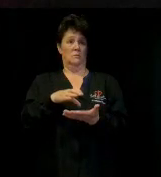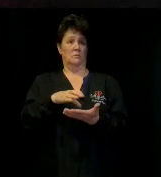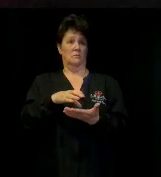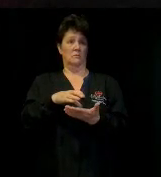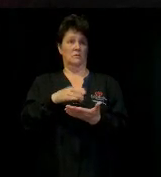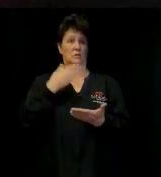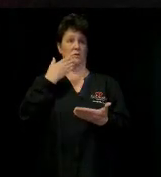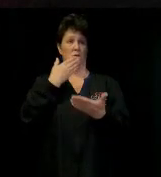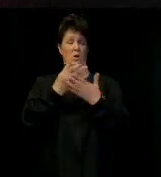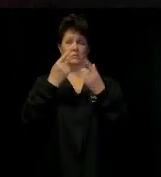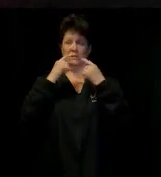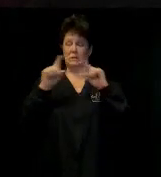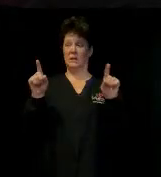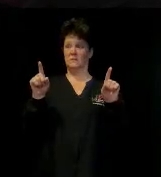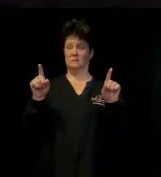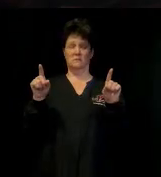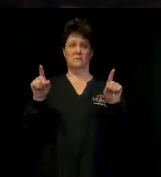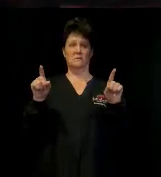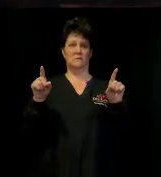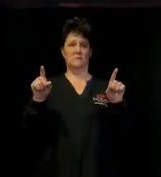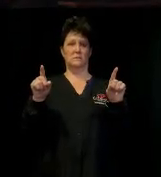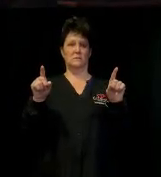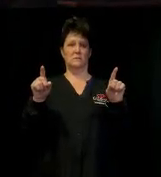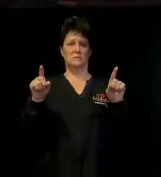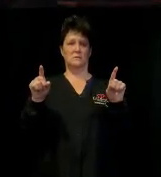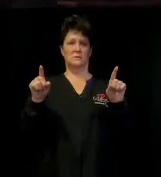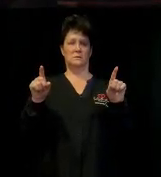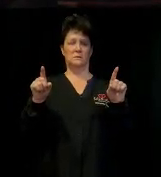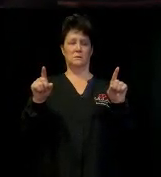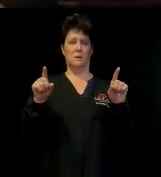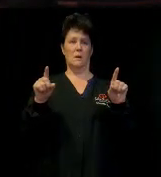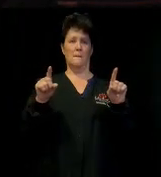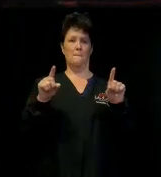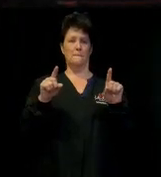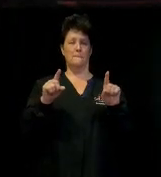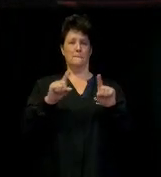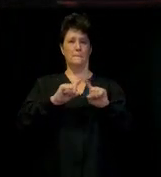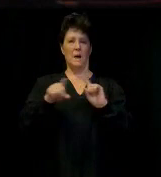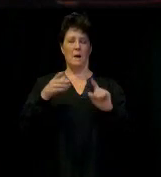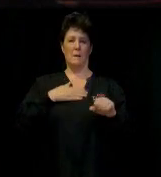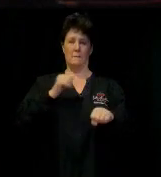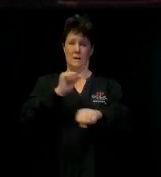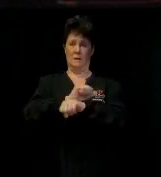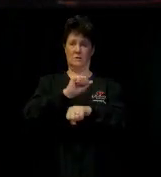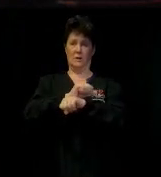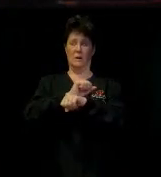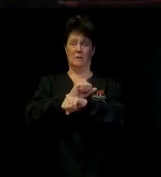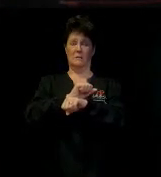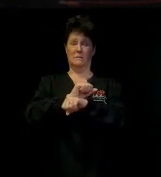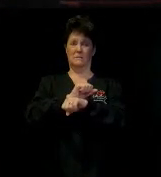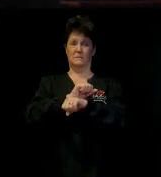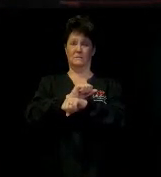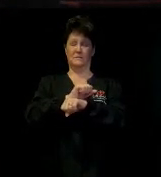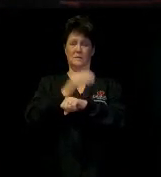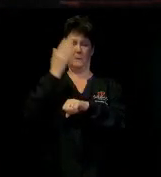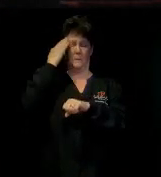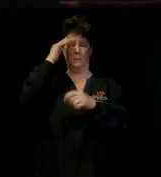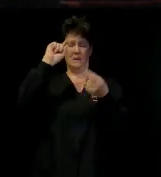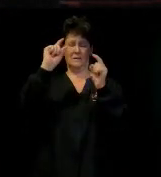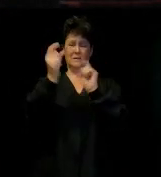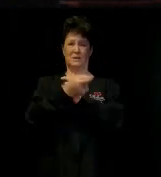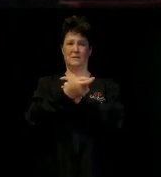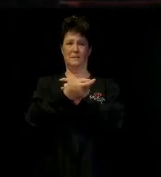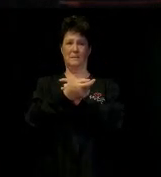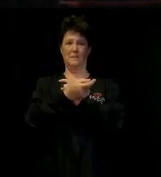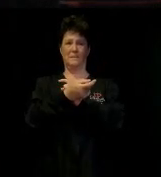Good success. But I have a part to play. Of renewing my mind. This is my favorite. I saw this one today and I